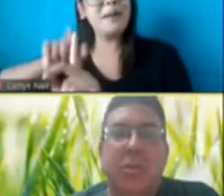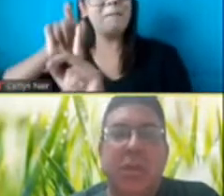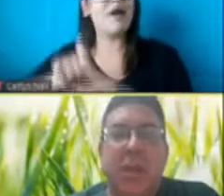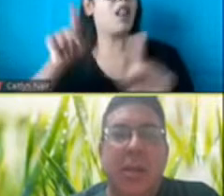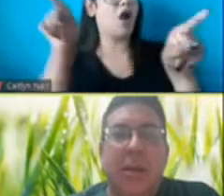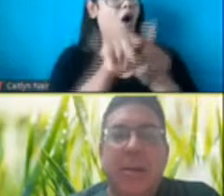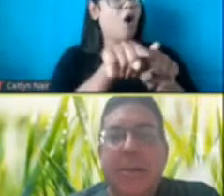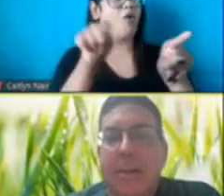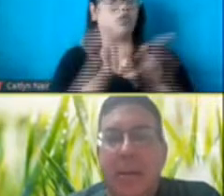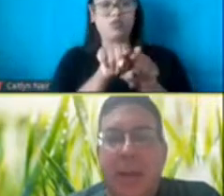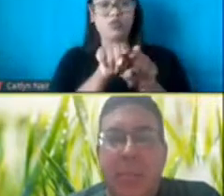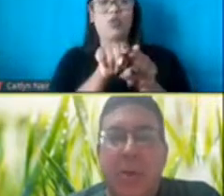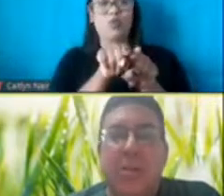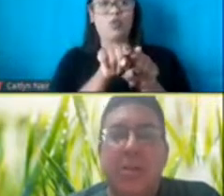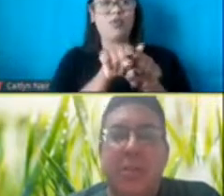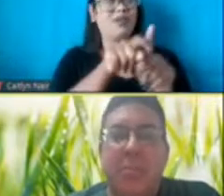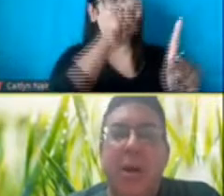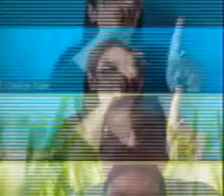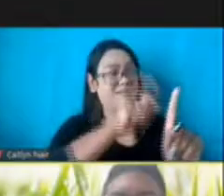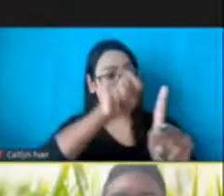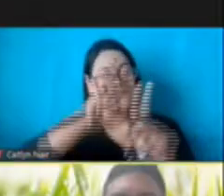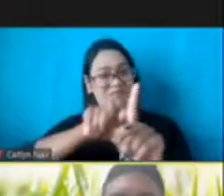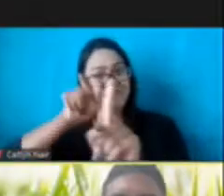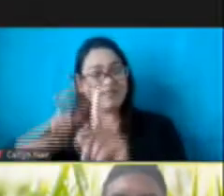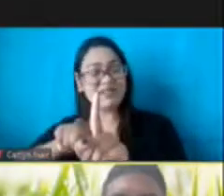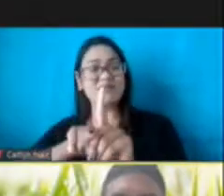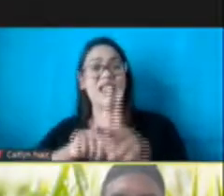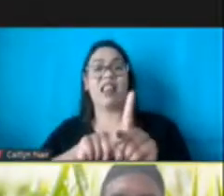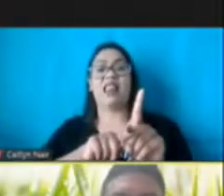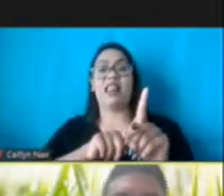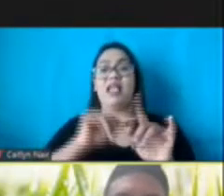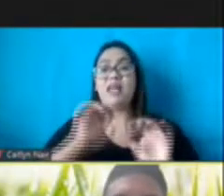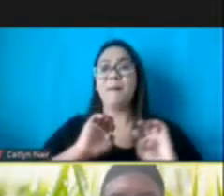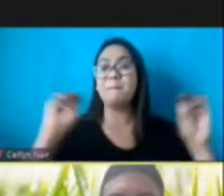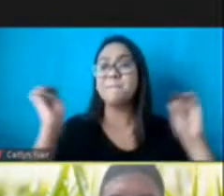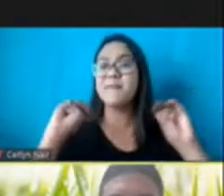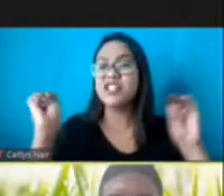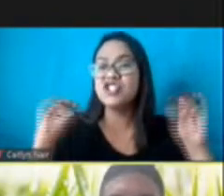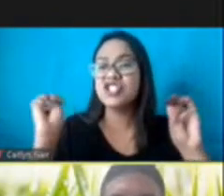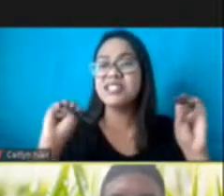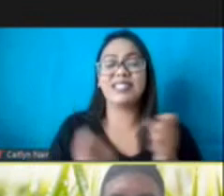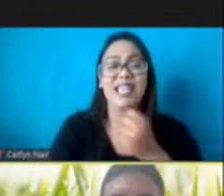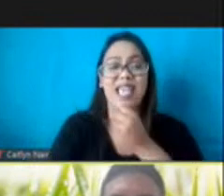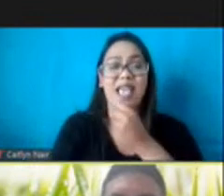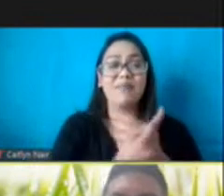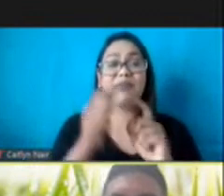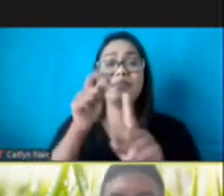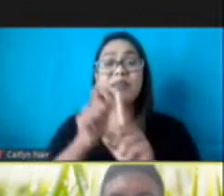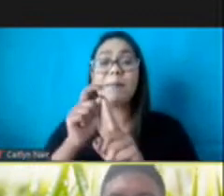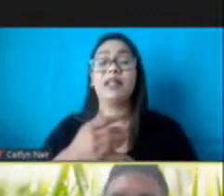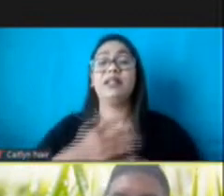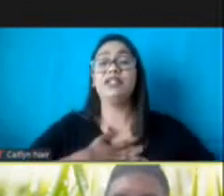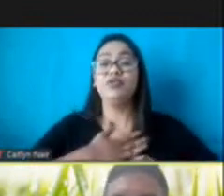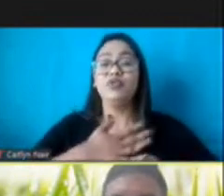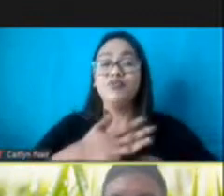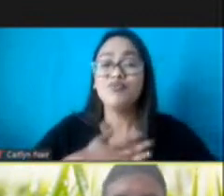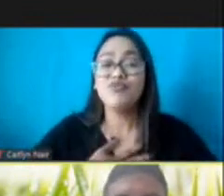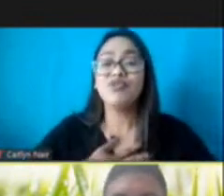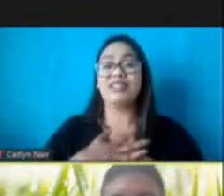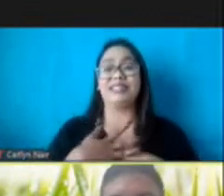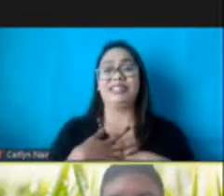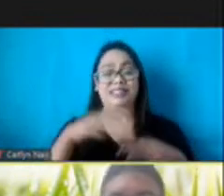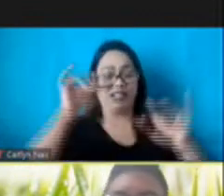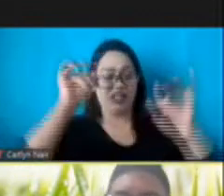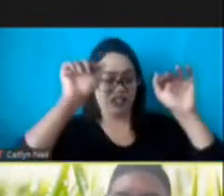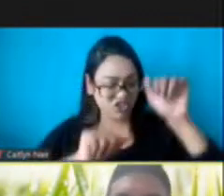services to the emergency department where the patient is assessed, resuscitated, and then either